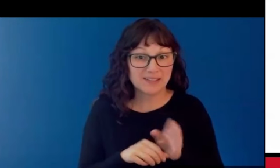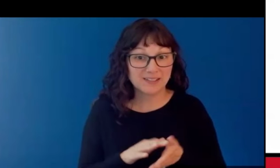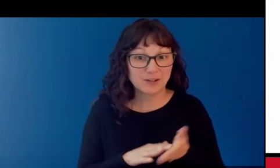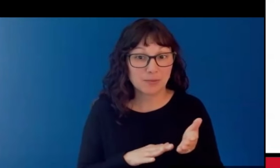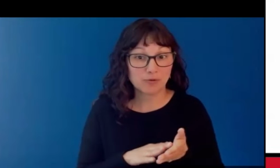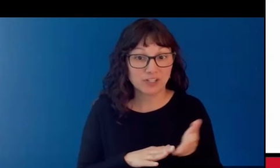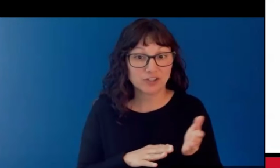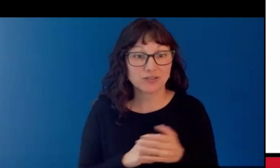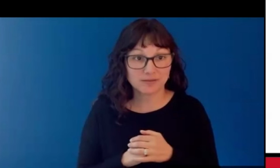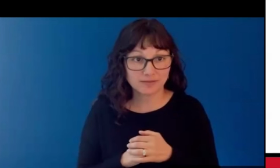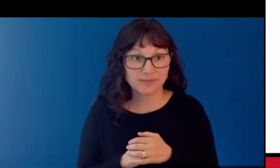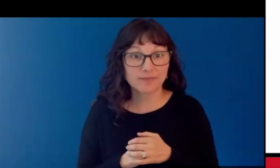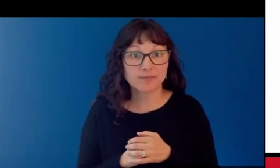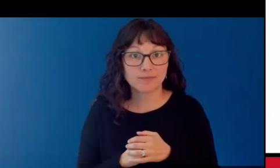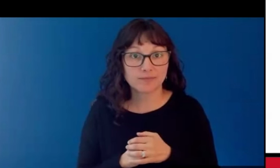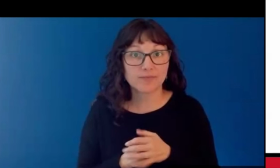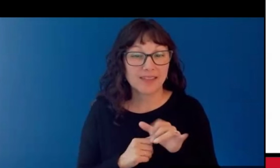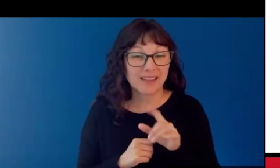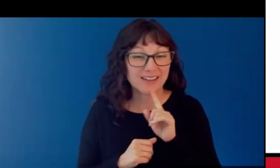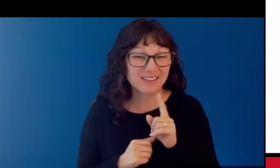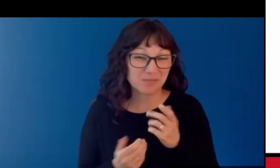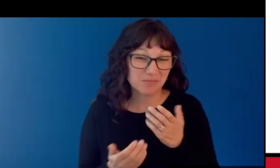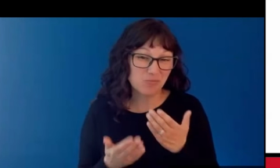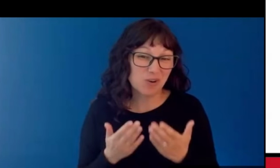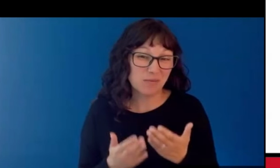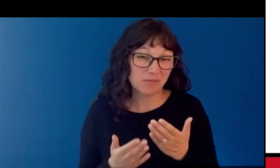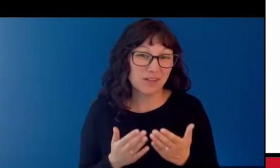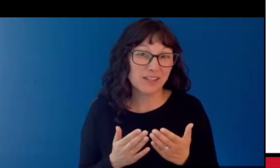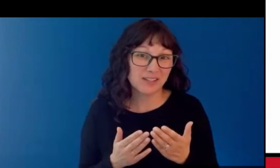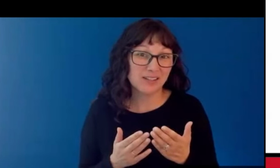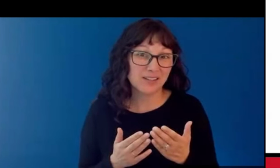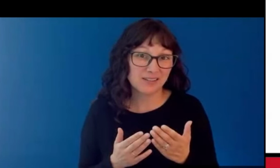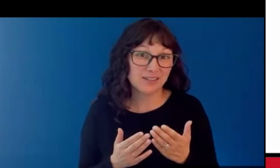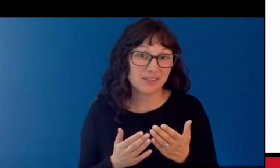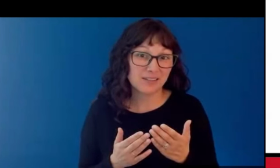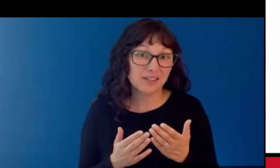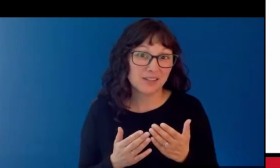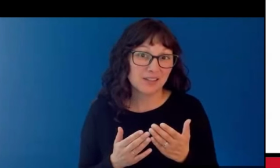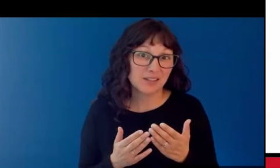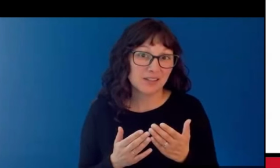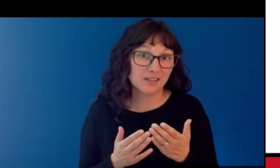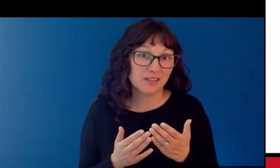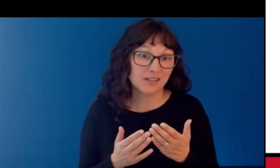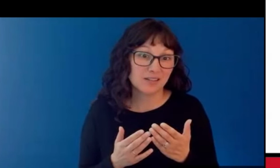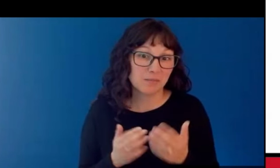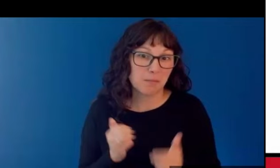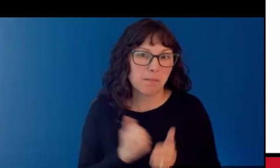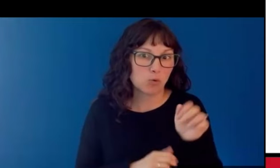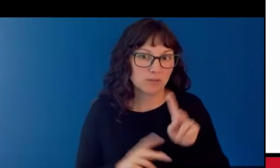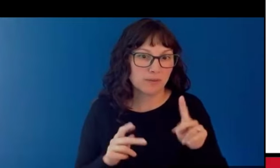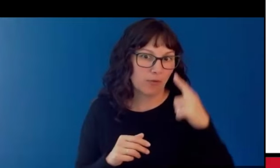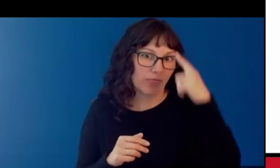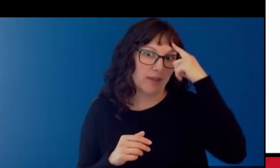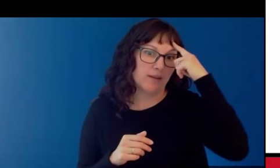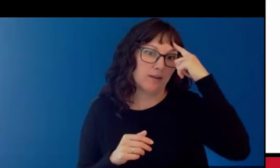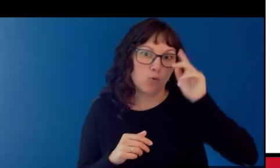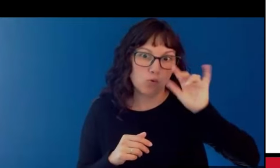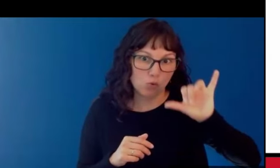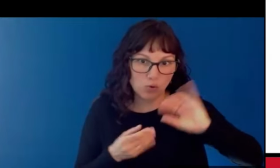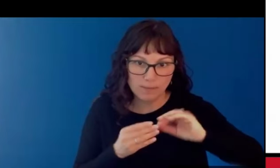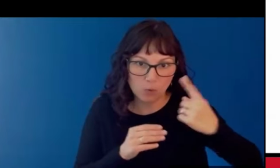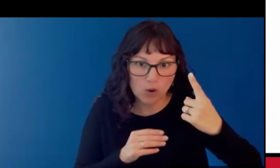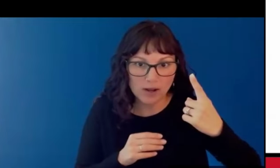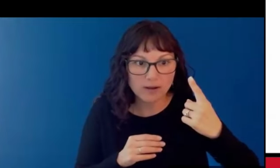business? And that is, I think, probably the one that is first and foremost on the minds of most